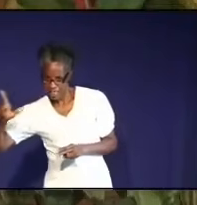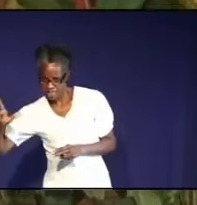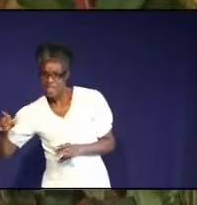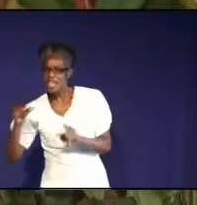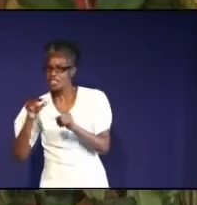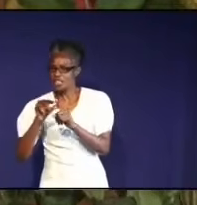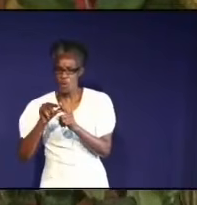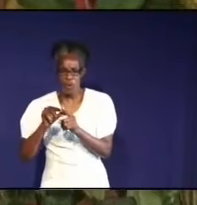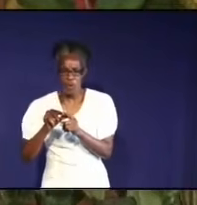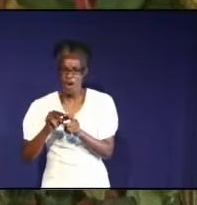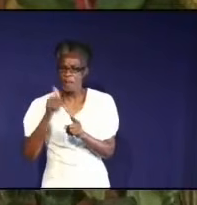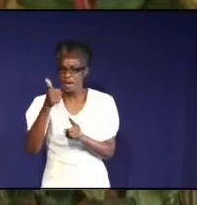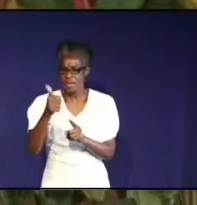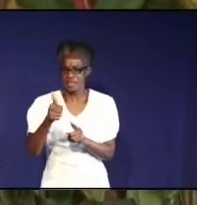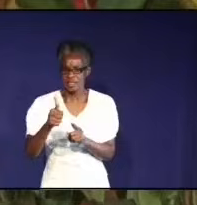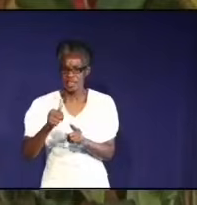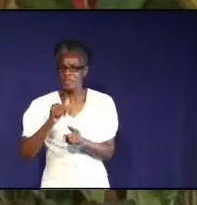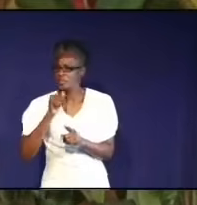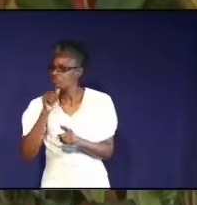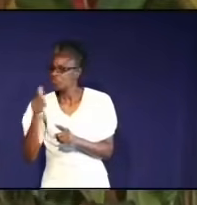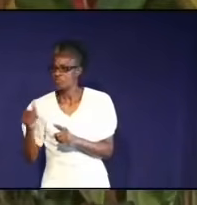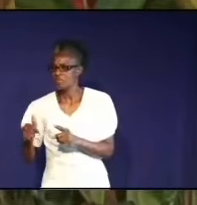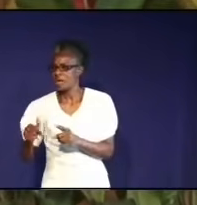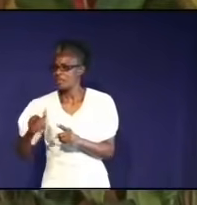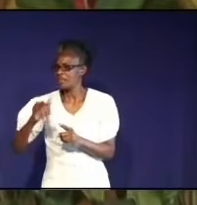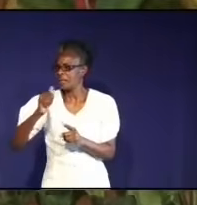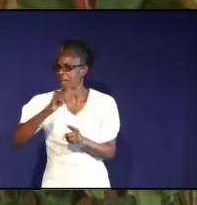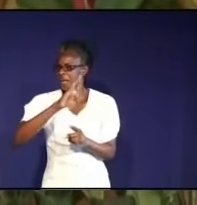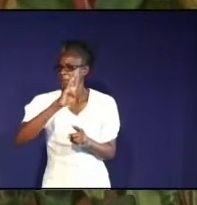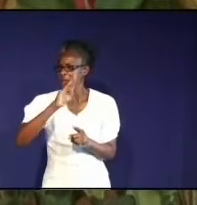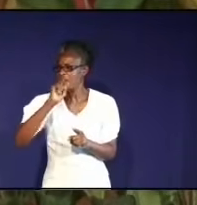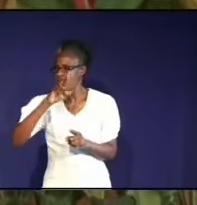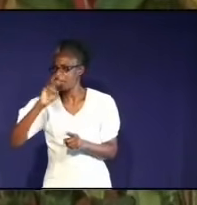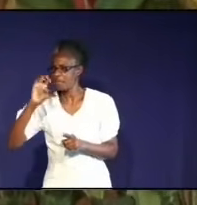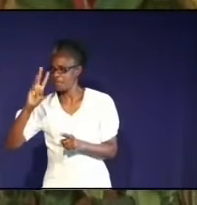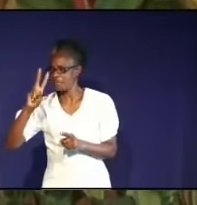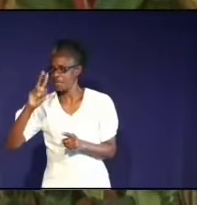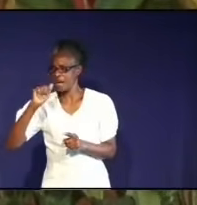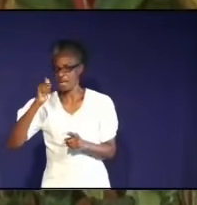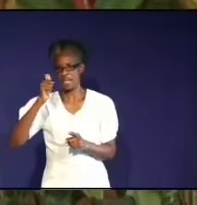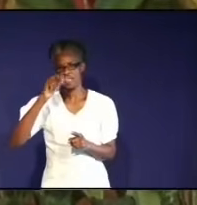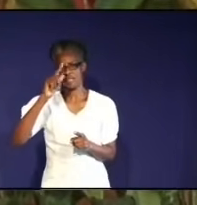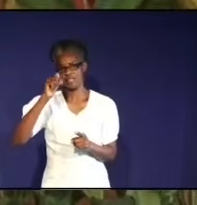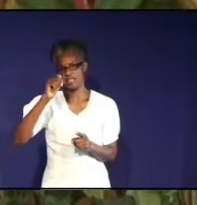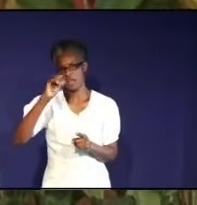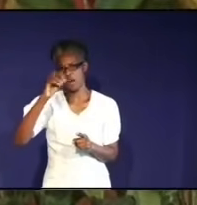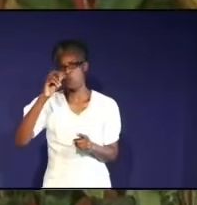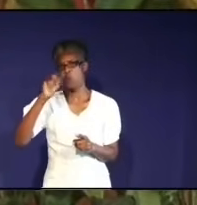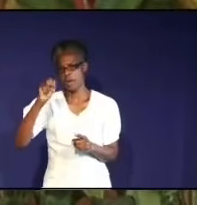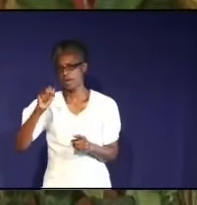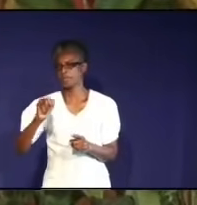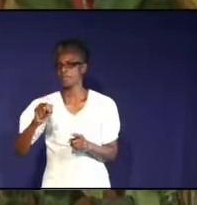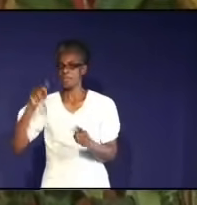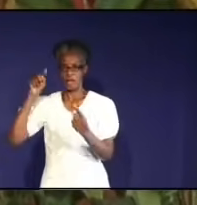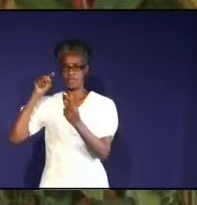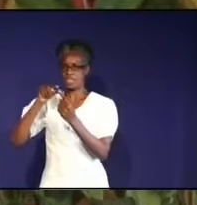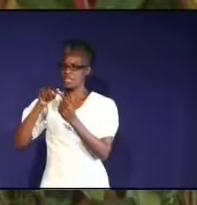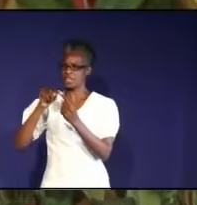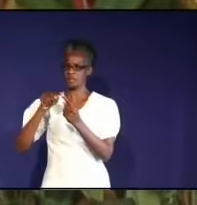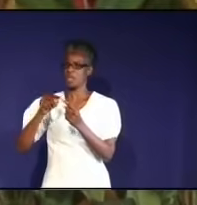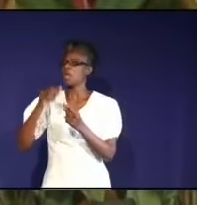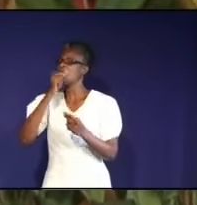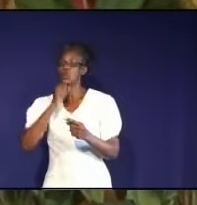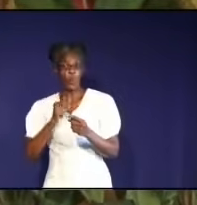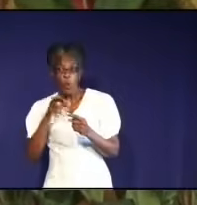not an abbreviation of until. And if you are adept in English, you would know that the word till is older